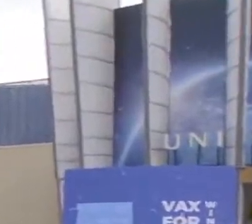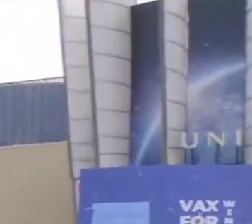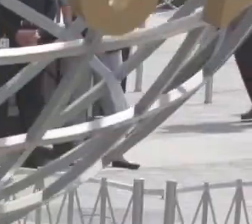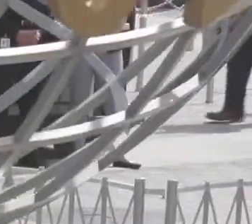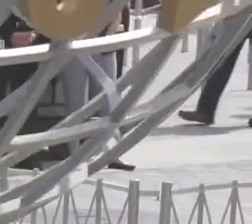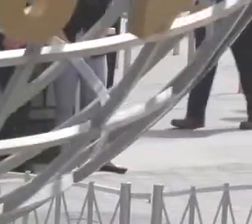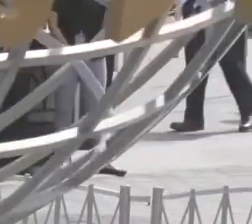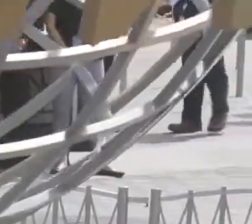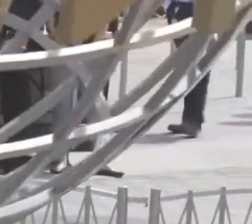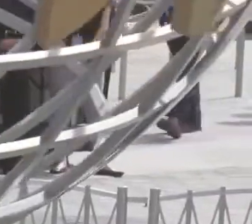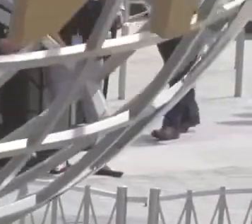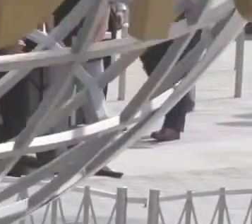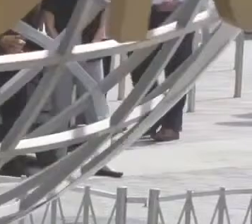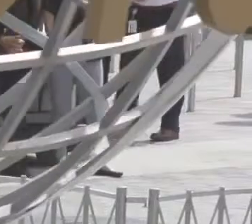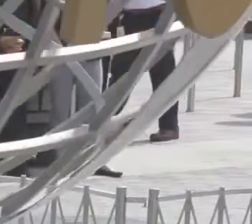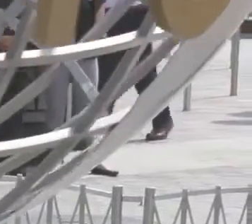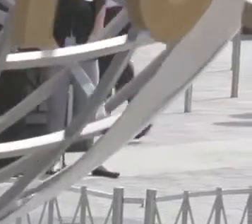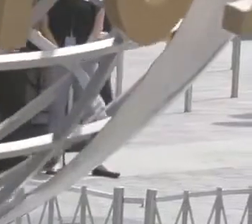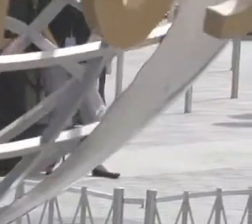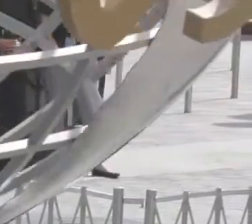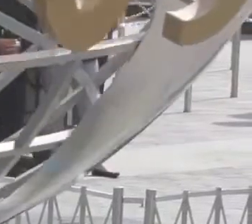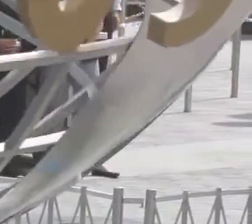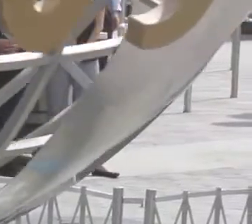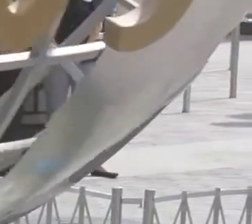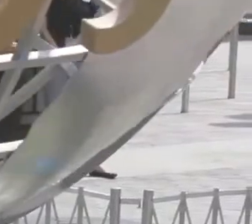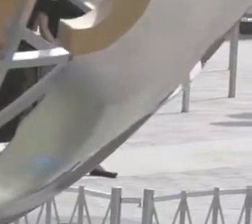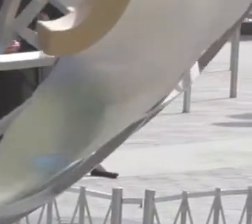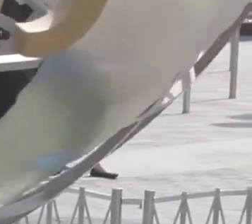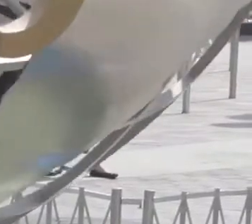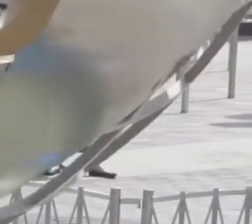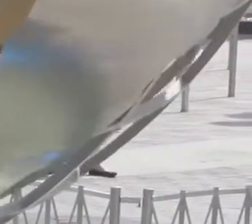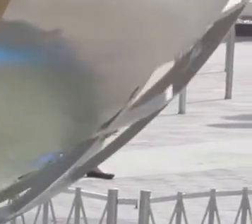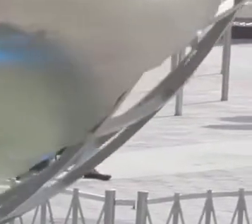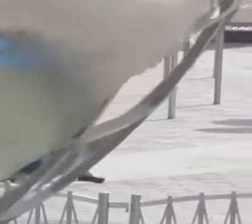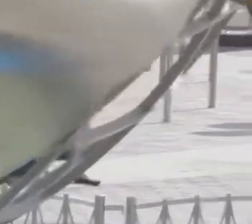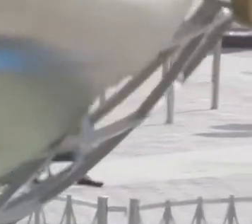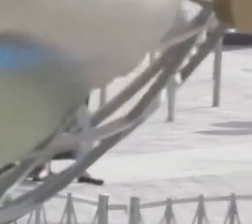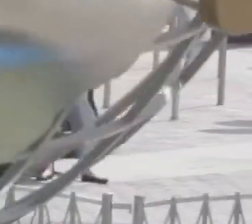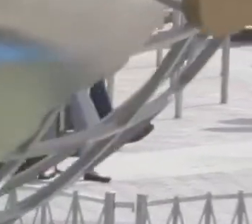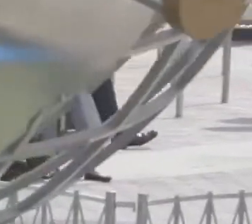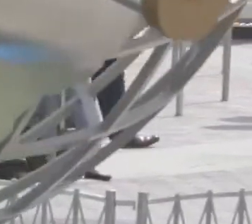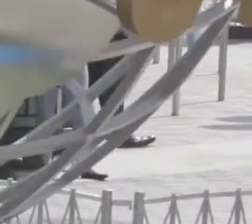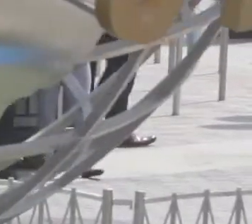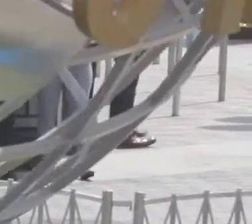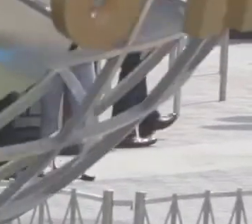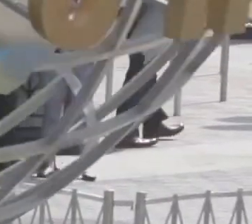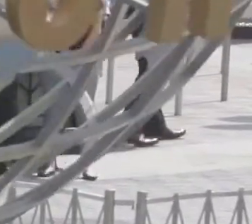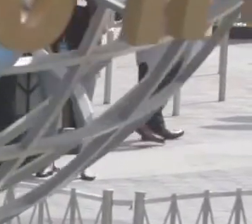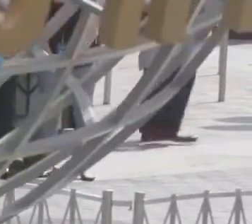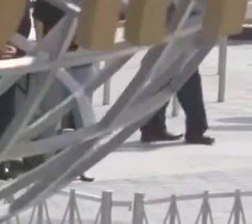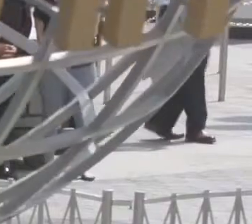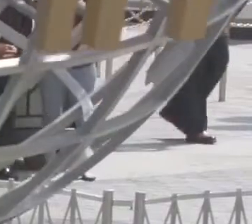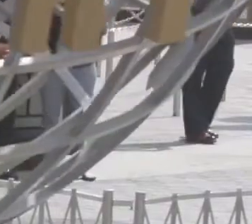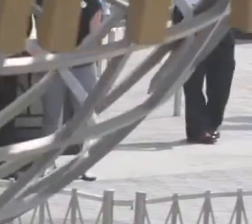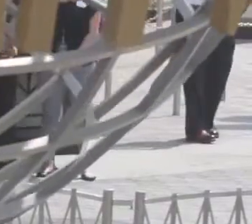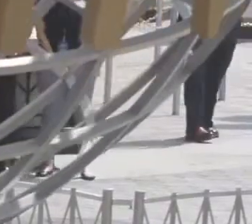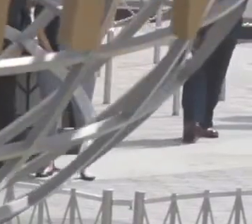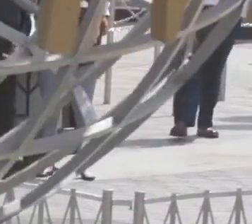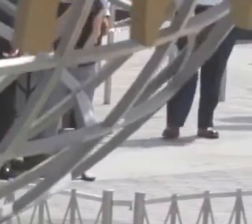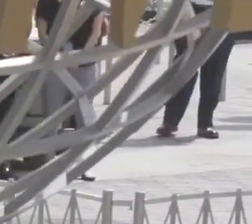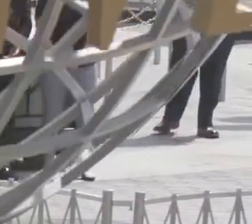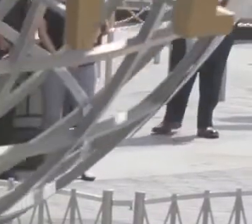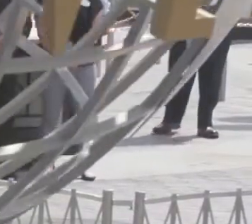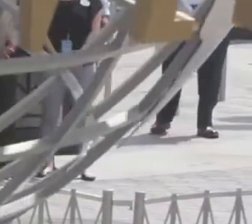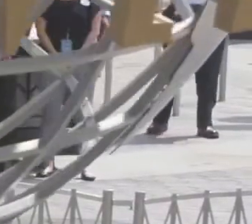Well, good morning, everybody. Governor. Is that Optimus Prime? It's nice. It is a privilege to stand by